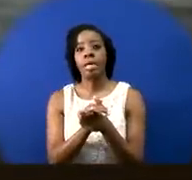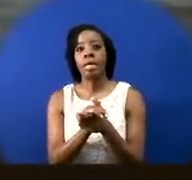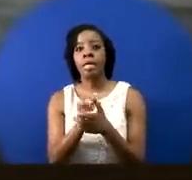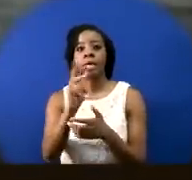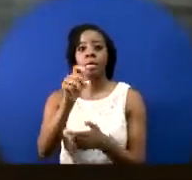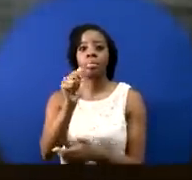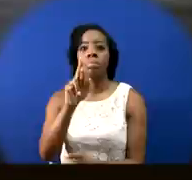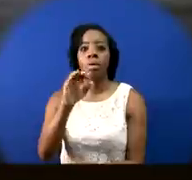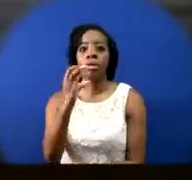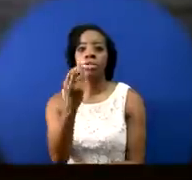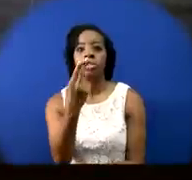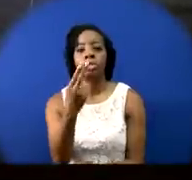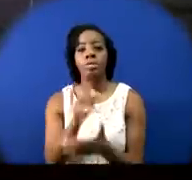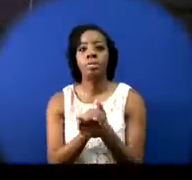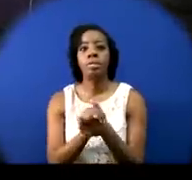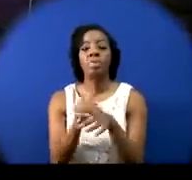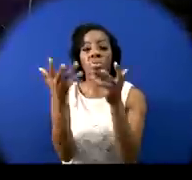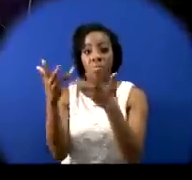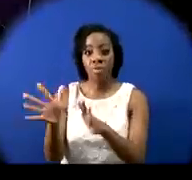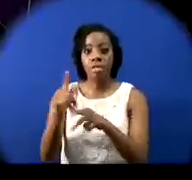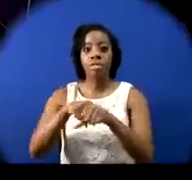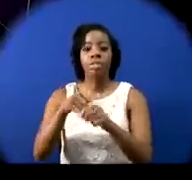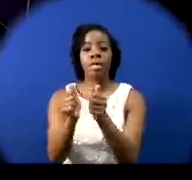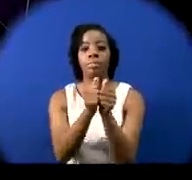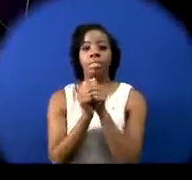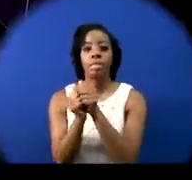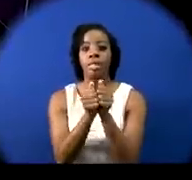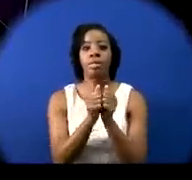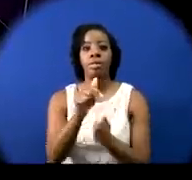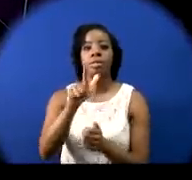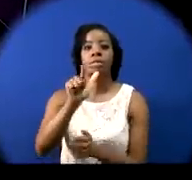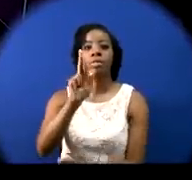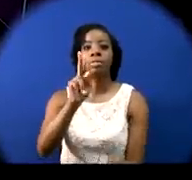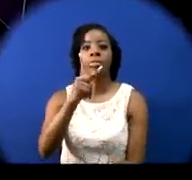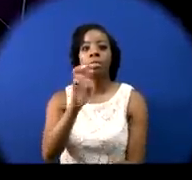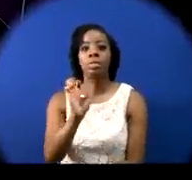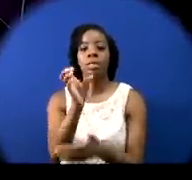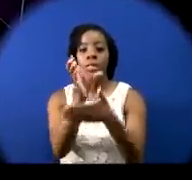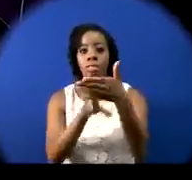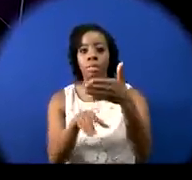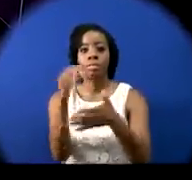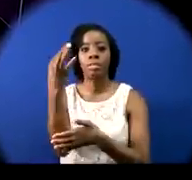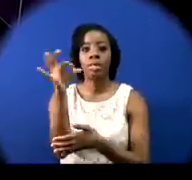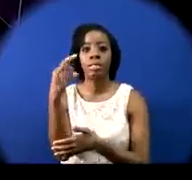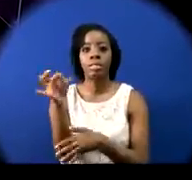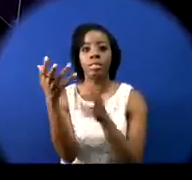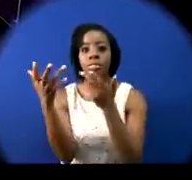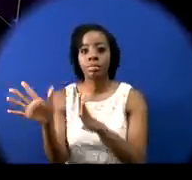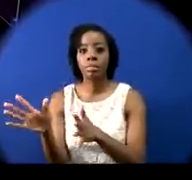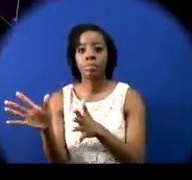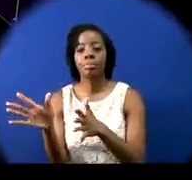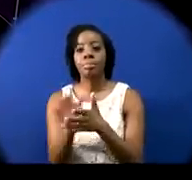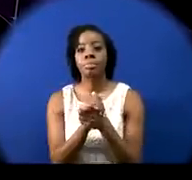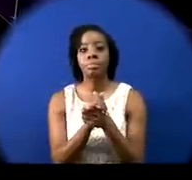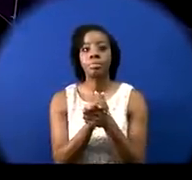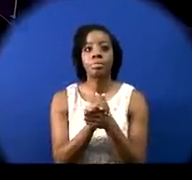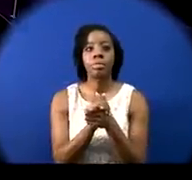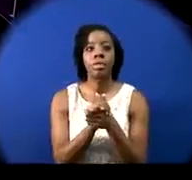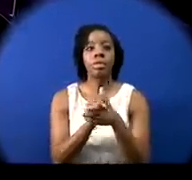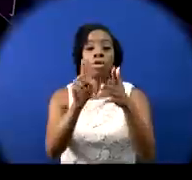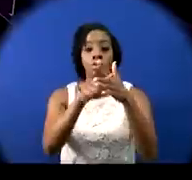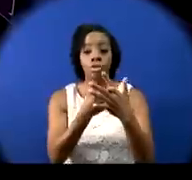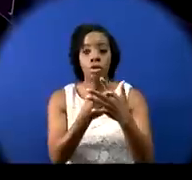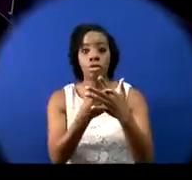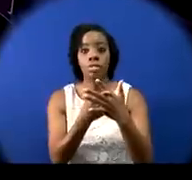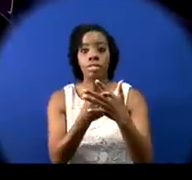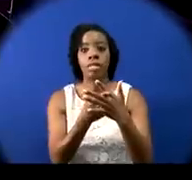last month and now this month, as we close out our time together. Luke chapter 19, the entirety of the passage begins in verse 28